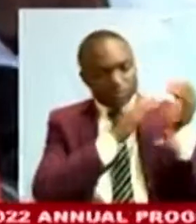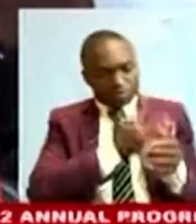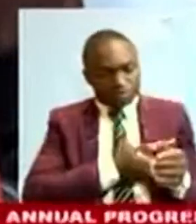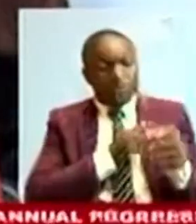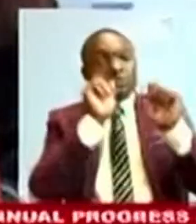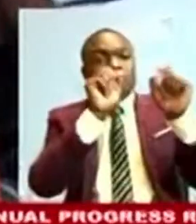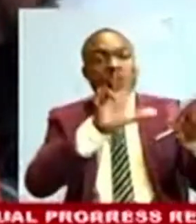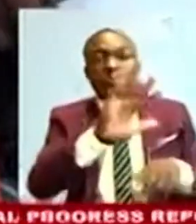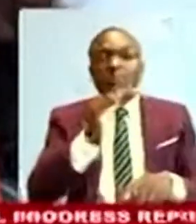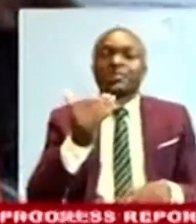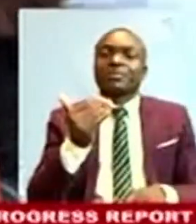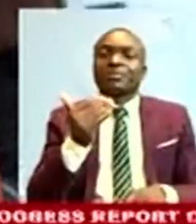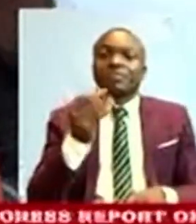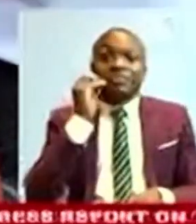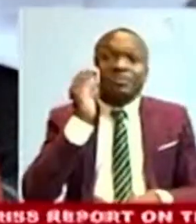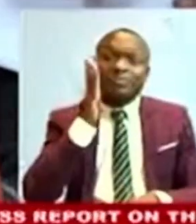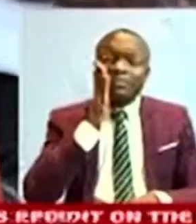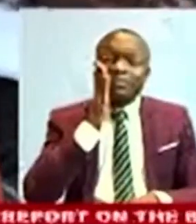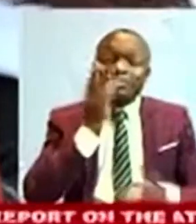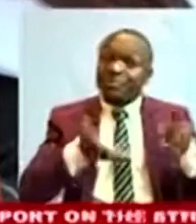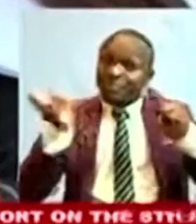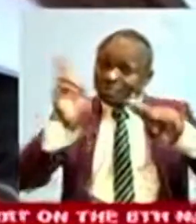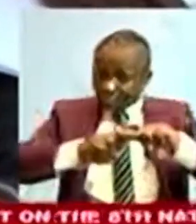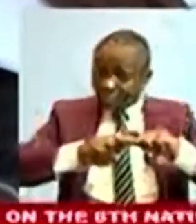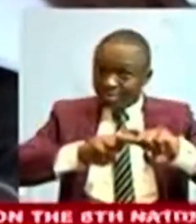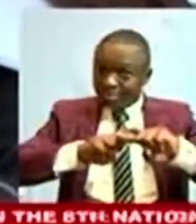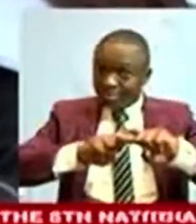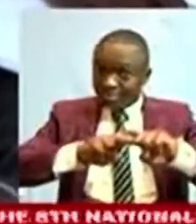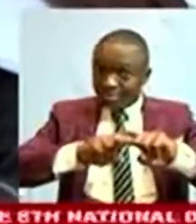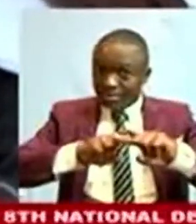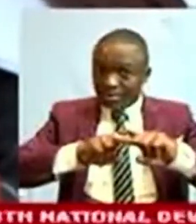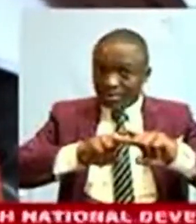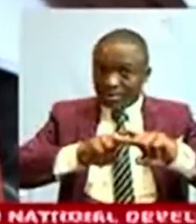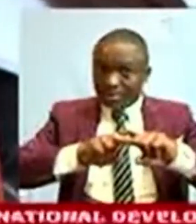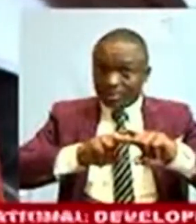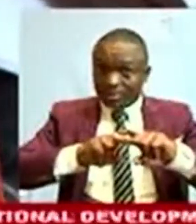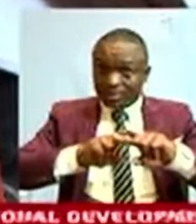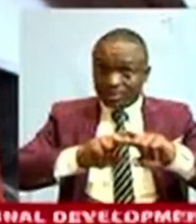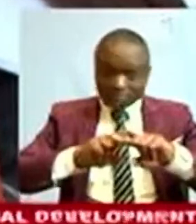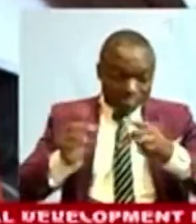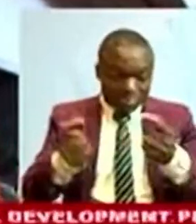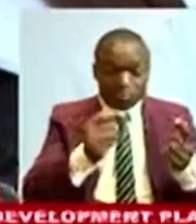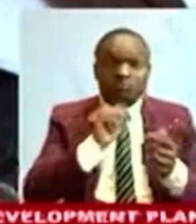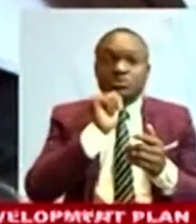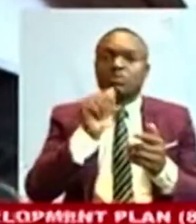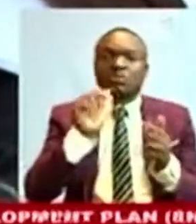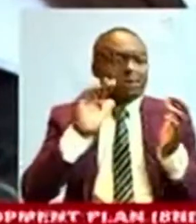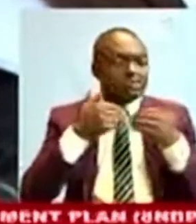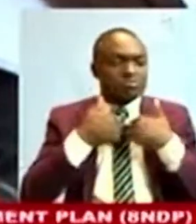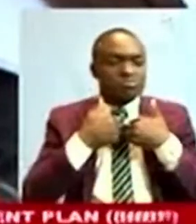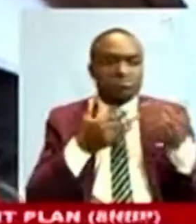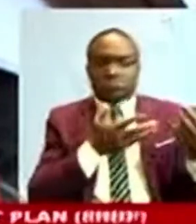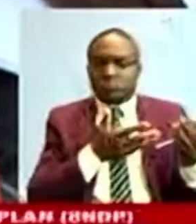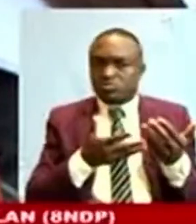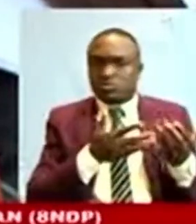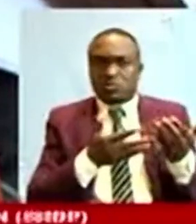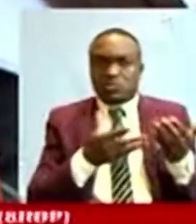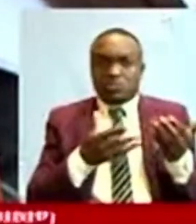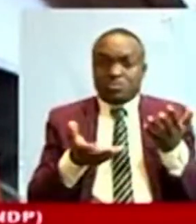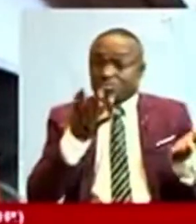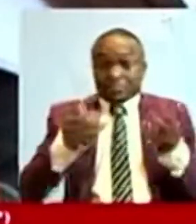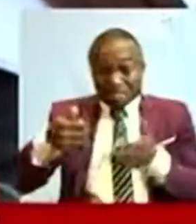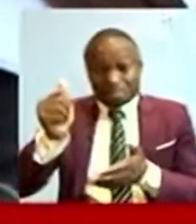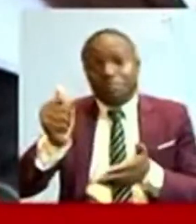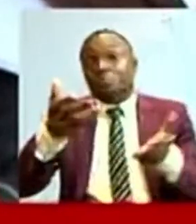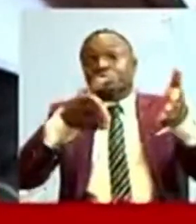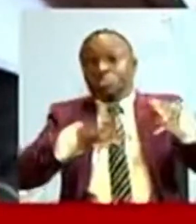the chances of not having her not have her baby, or even probably herself dying because of this pregnancy, we ask them to